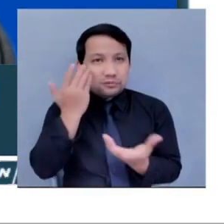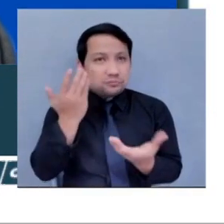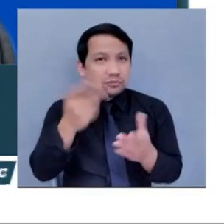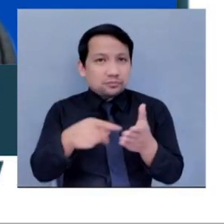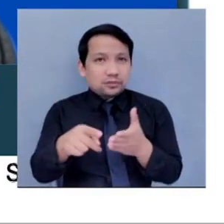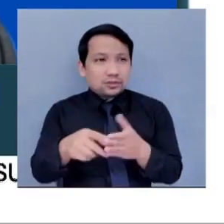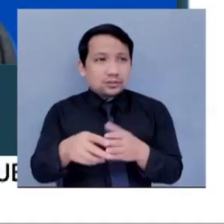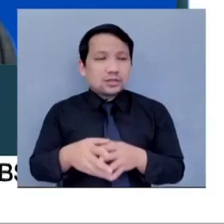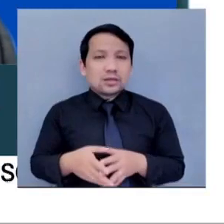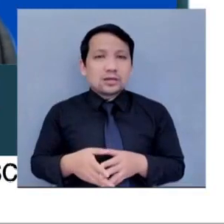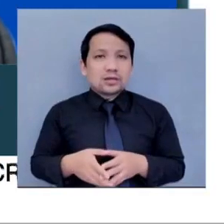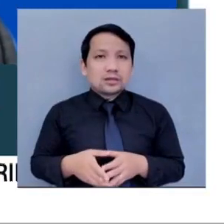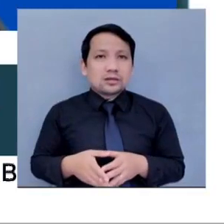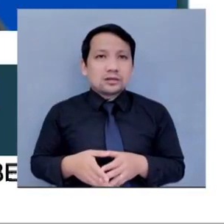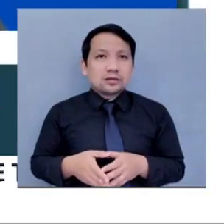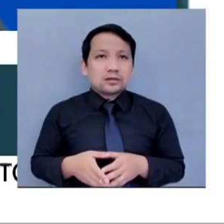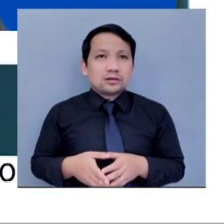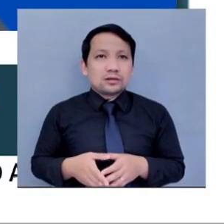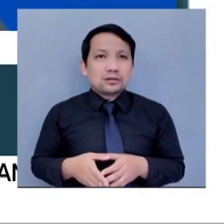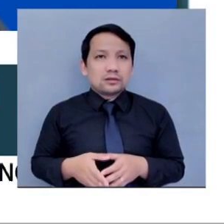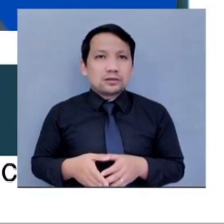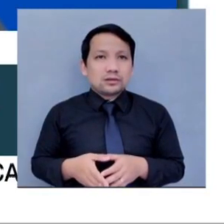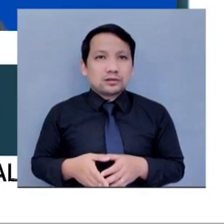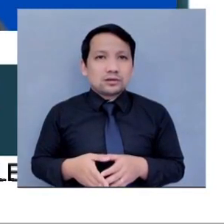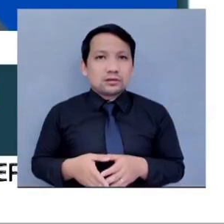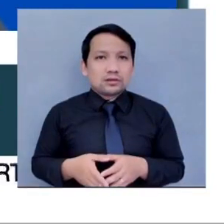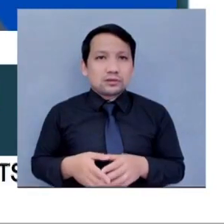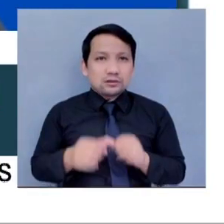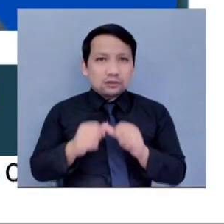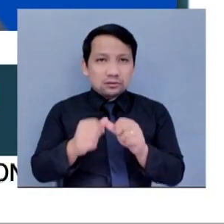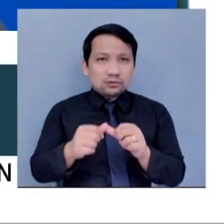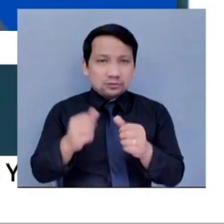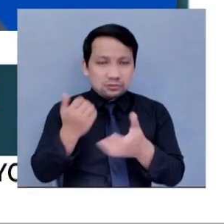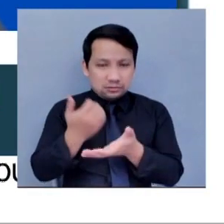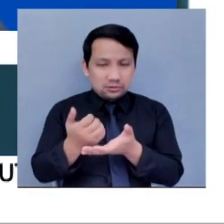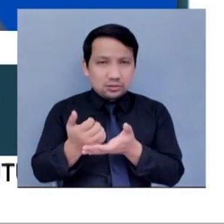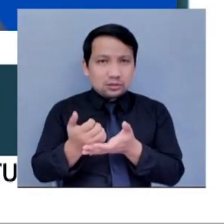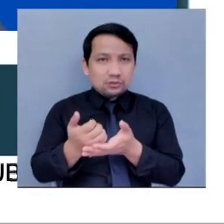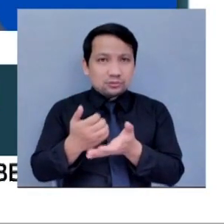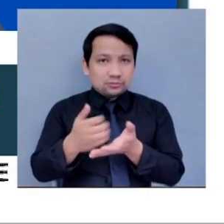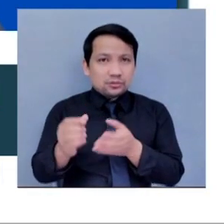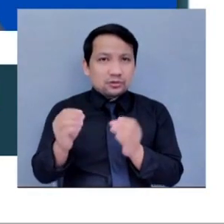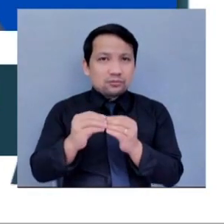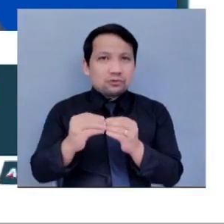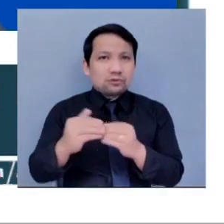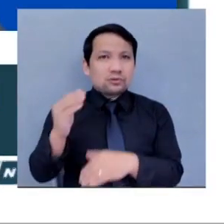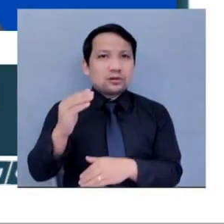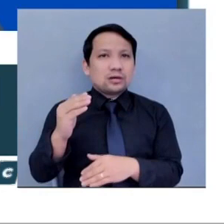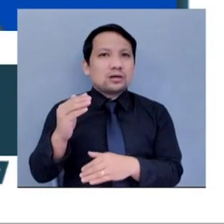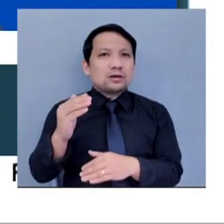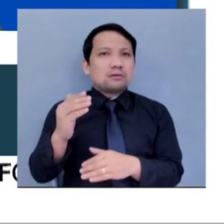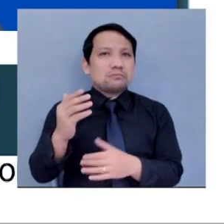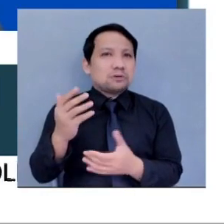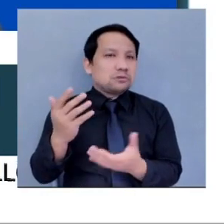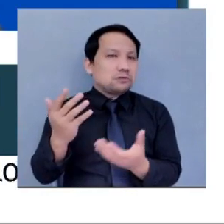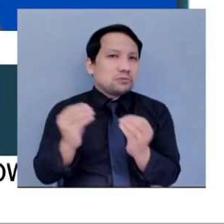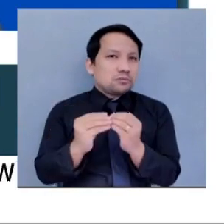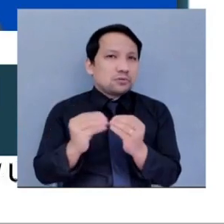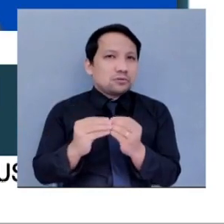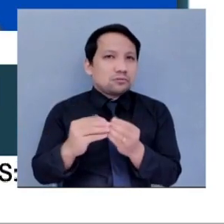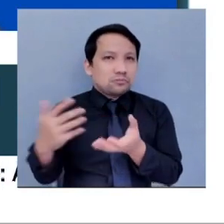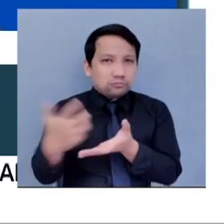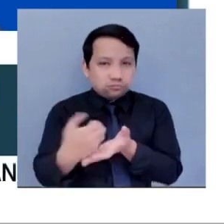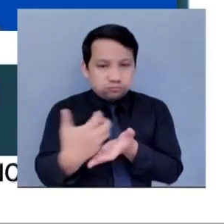consumers would mean they would spend more. Of course, if they spend more, that would mean more collections of